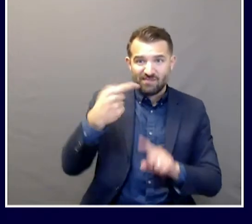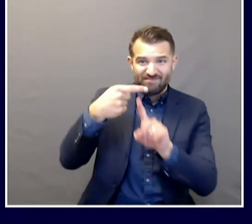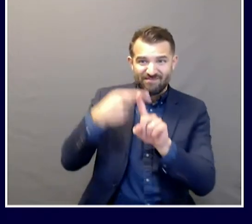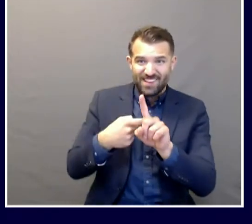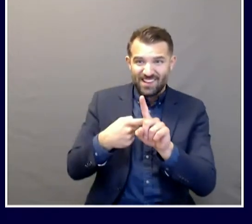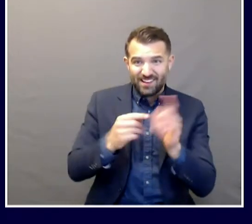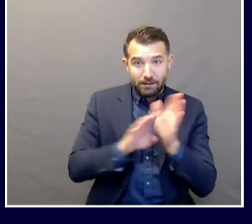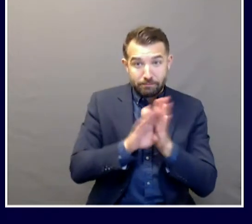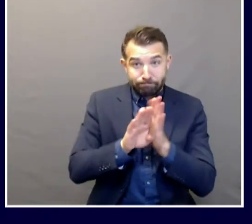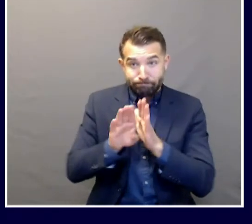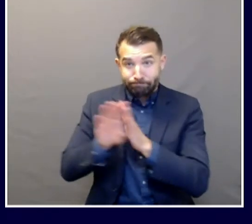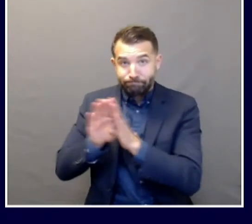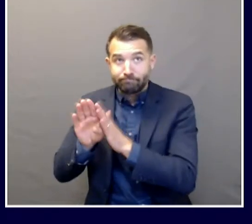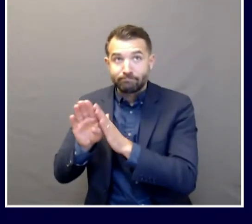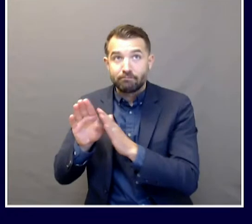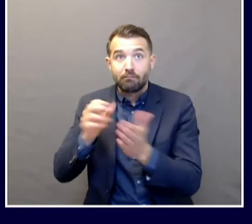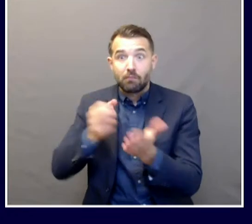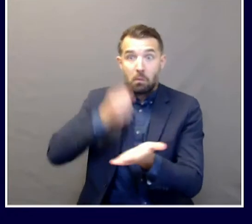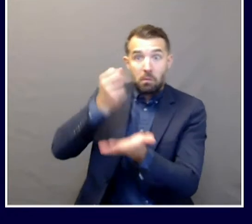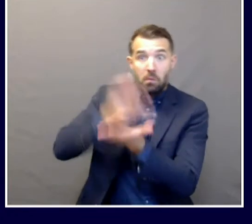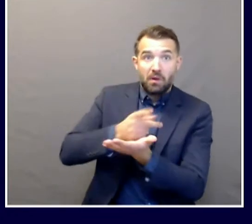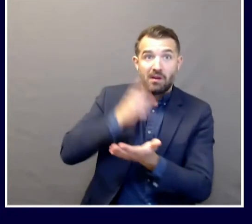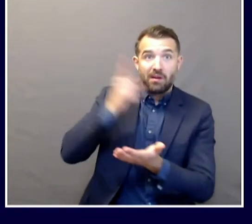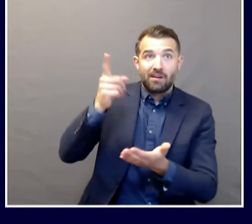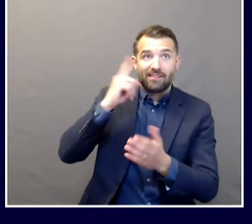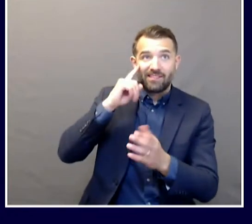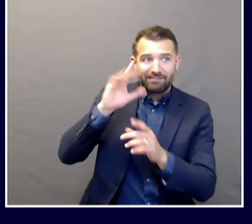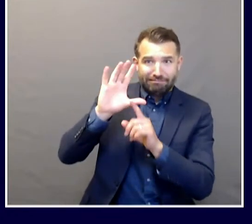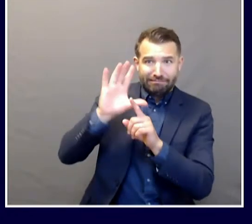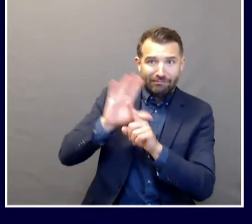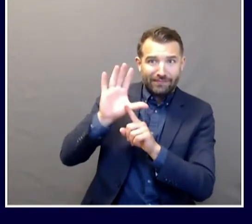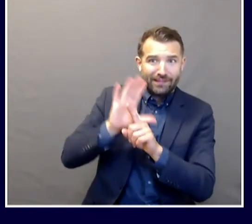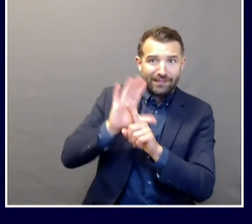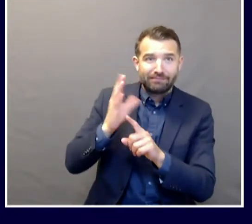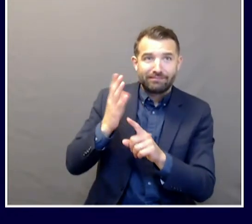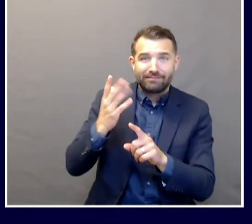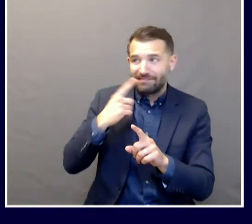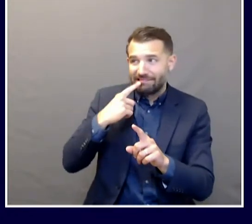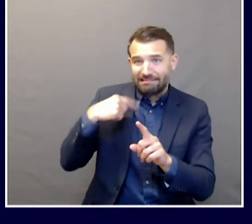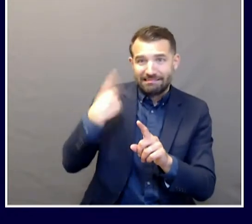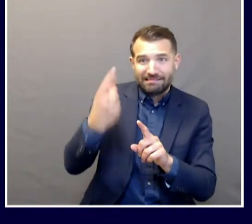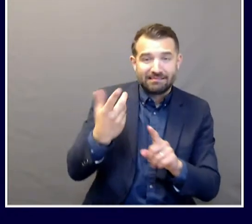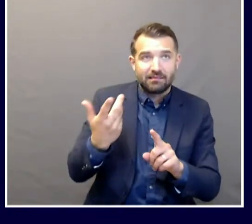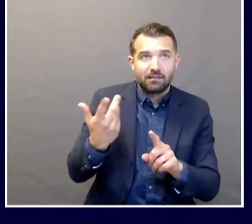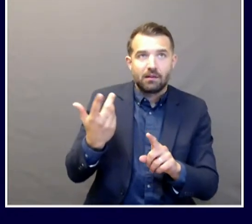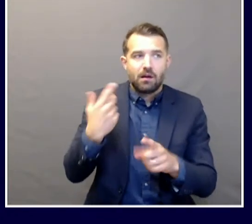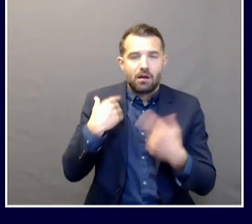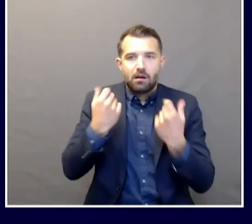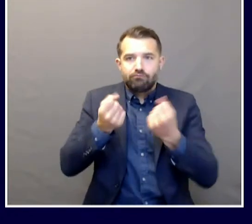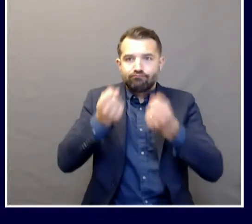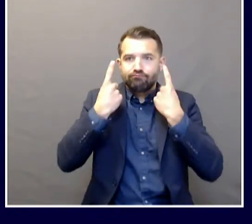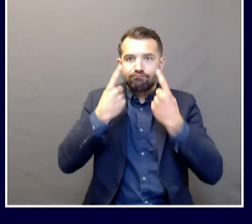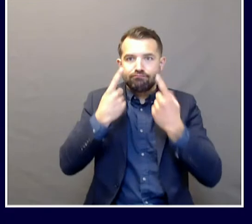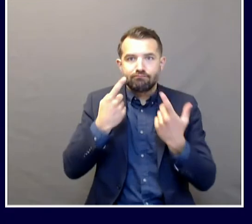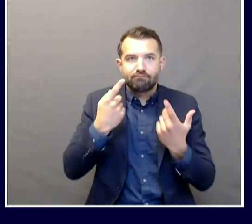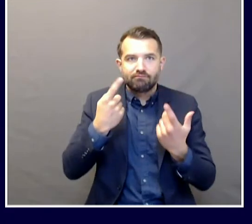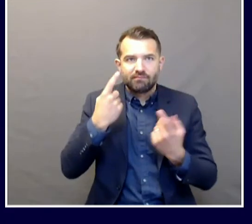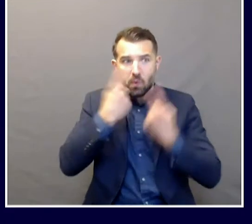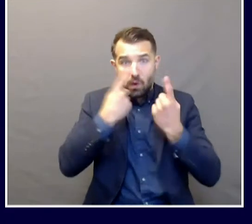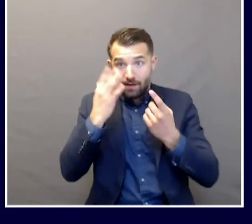about 5.5 months. It's reasonable to wonder what the long-term effects may be. But the bottom line is